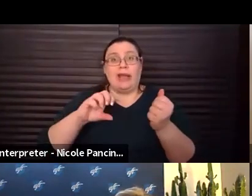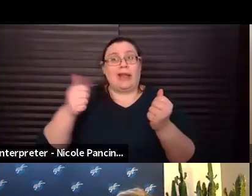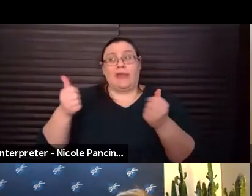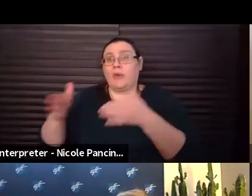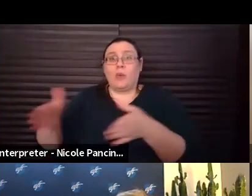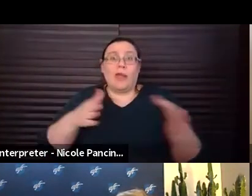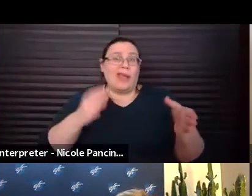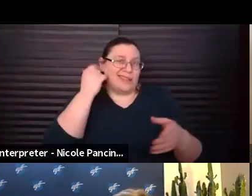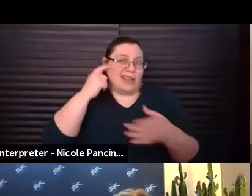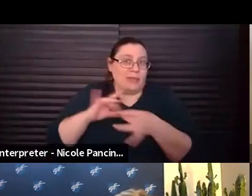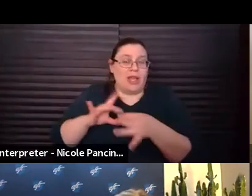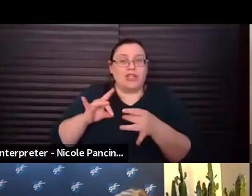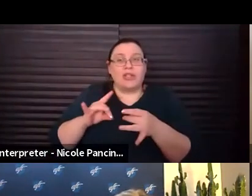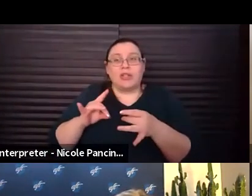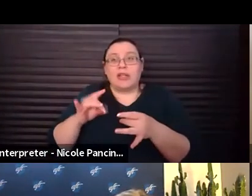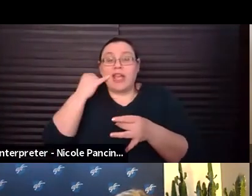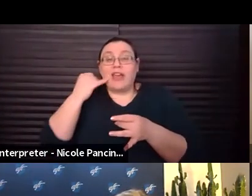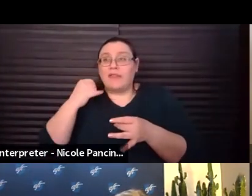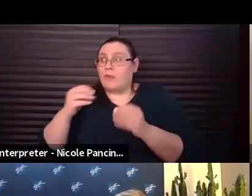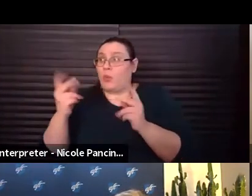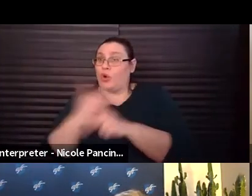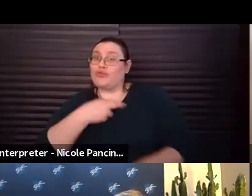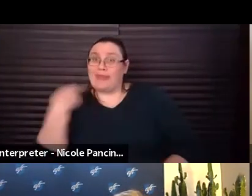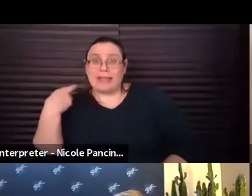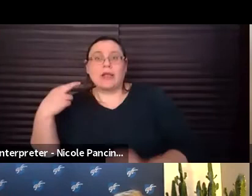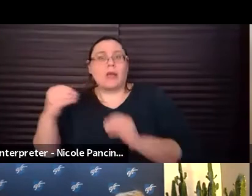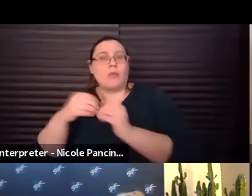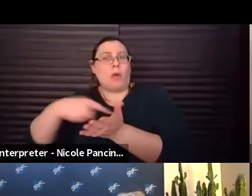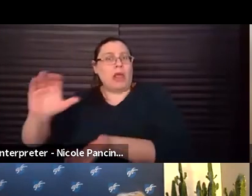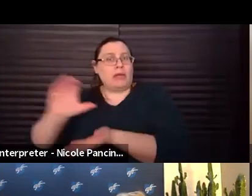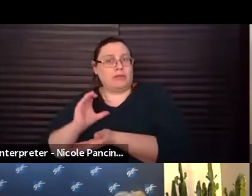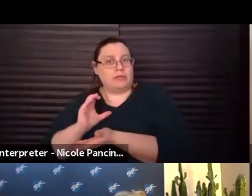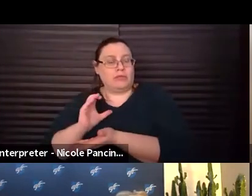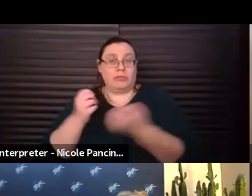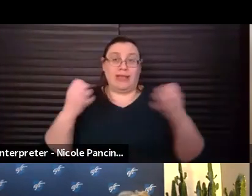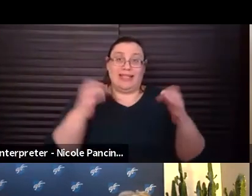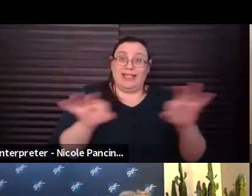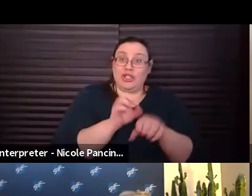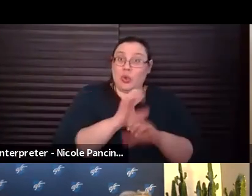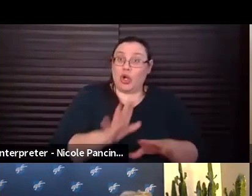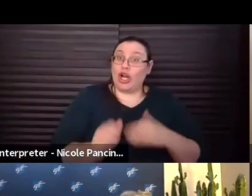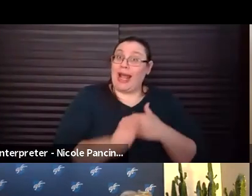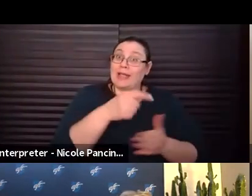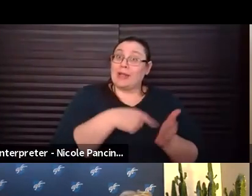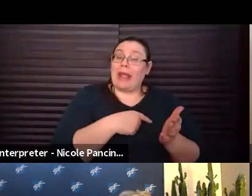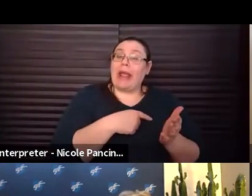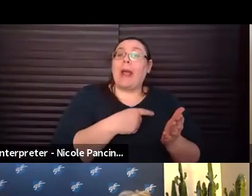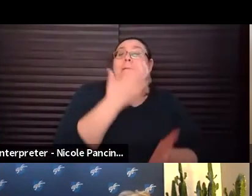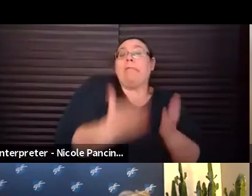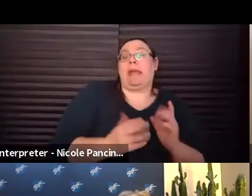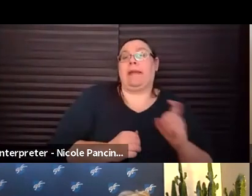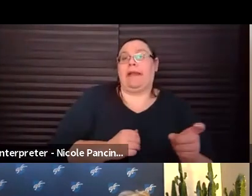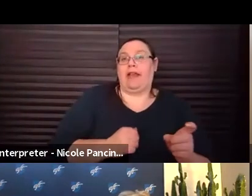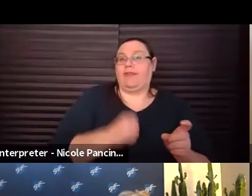when one faces higher risk, they're paid more. But for essential workers, hazard pay is an exception. It's not the rule.